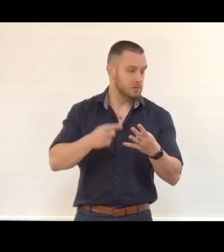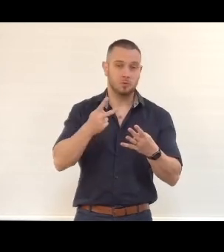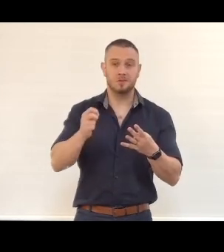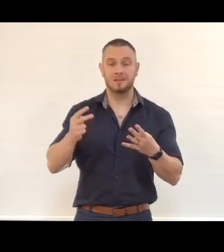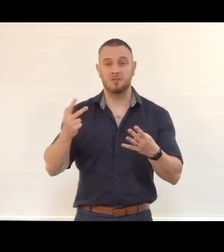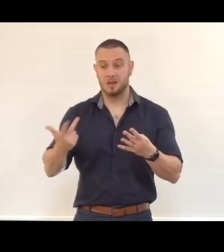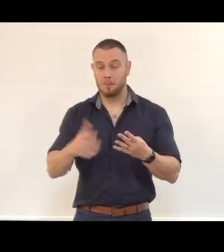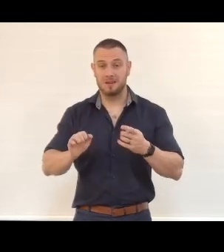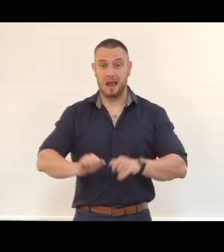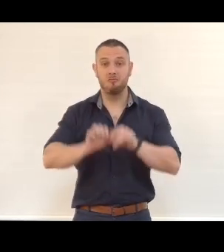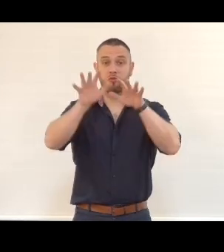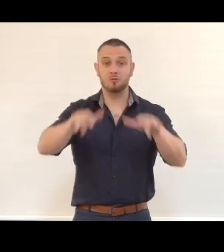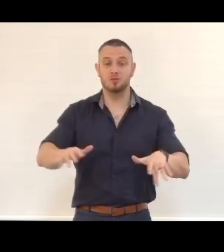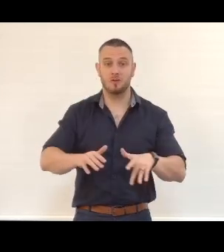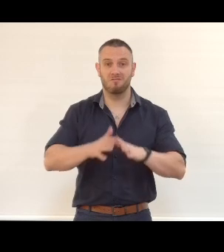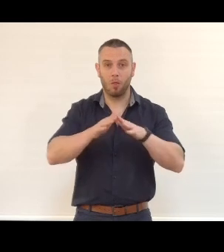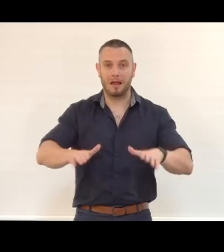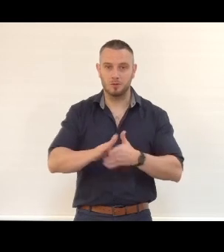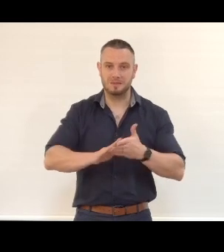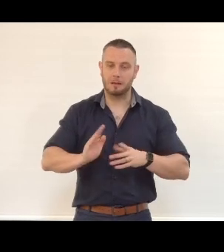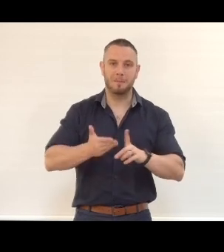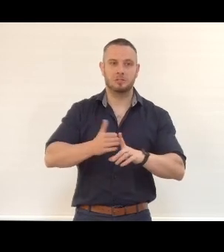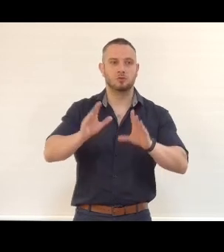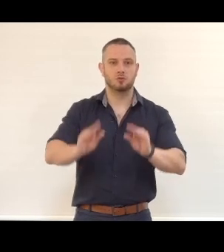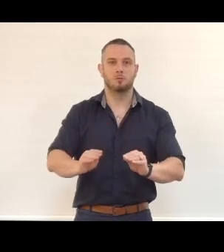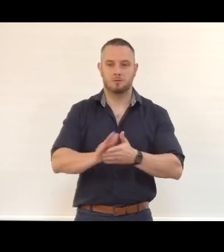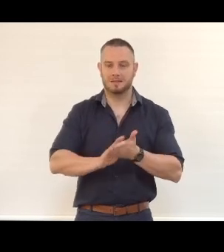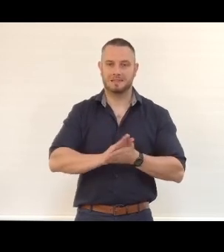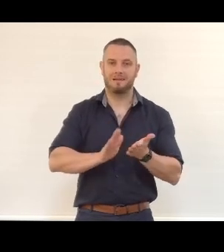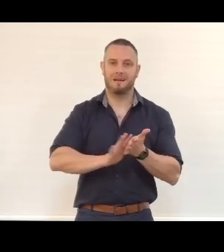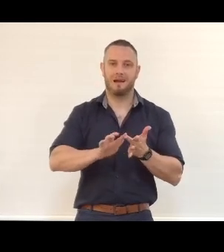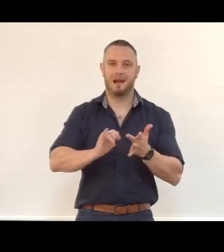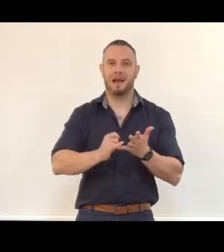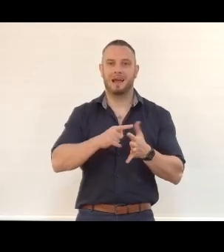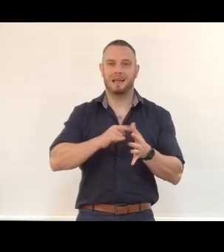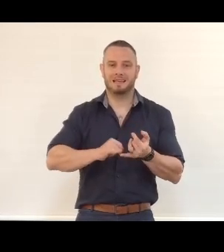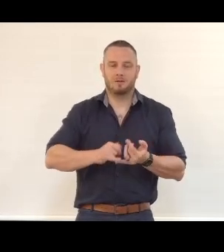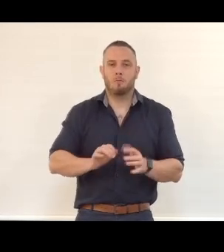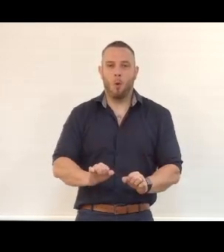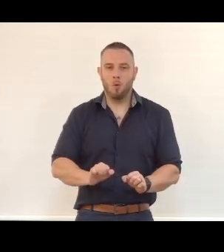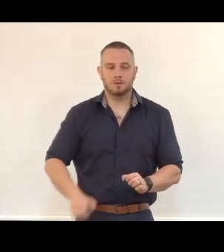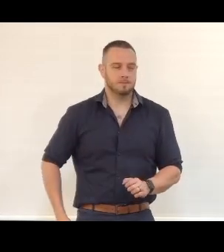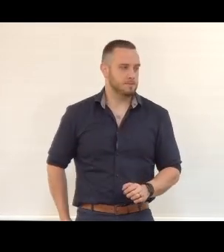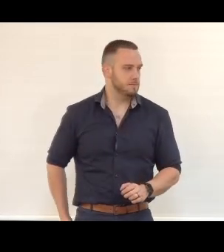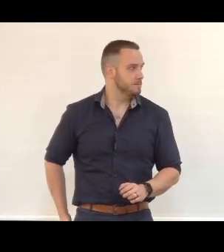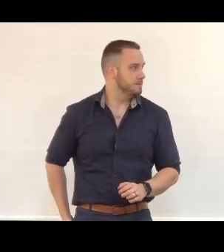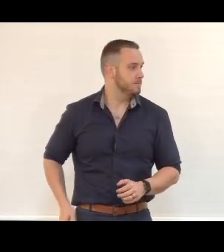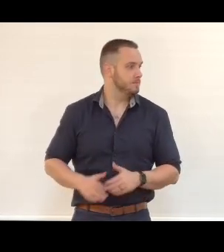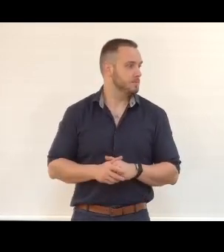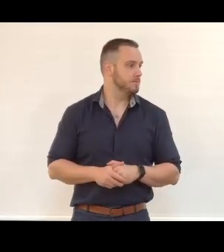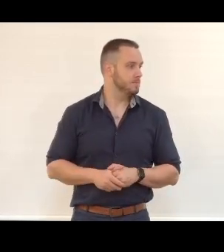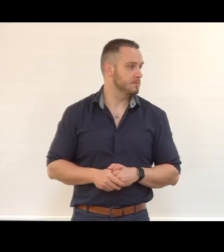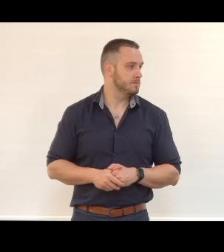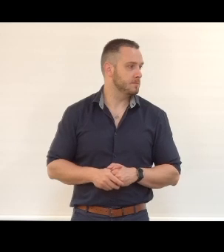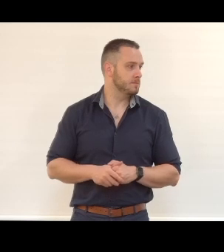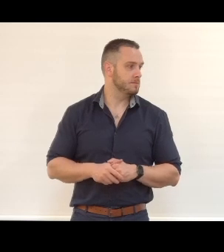of course all missions were stopped, and High Seas was paused for a certain amount of time. And then in